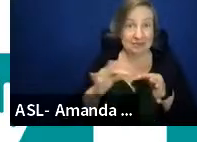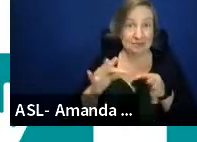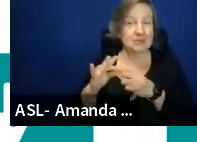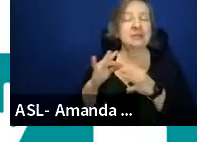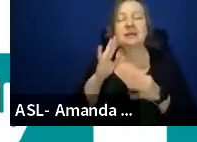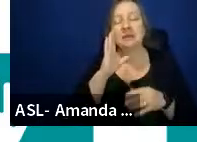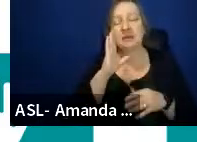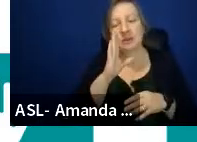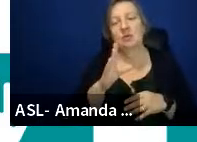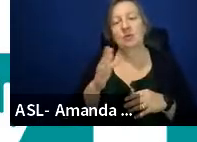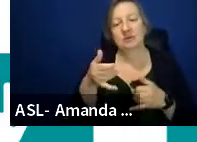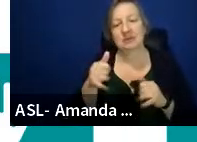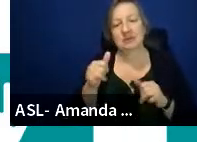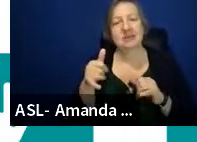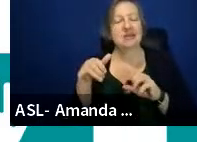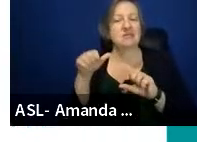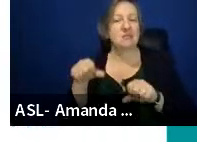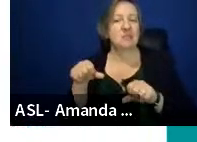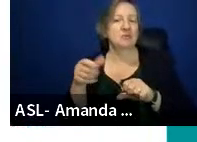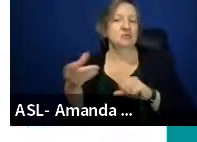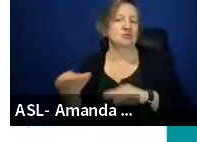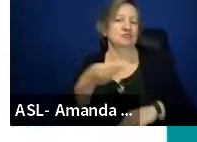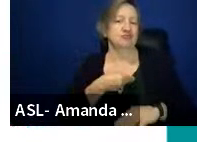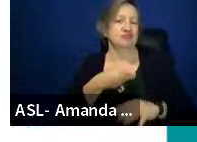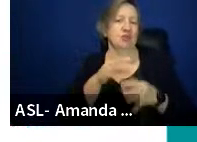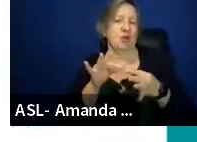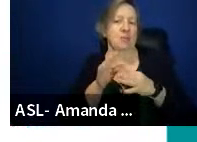meeting. Next slide, please.